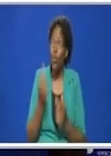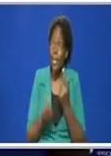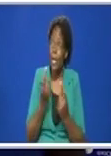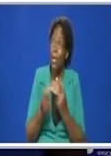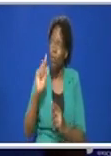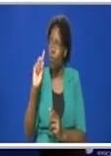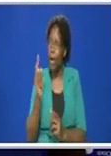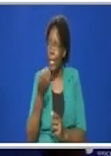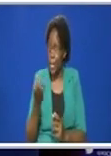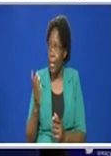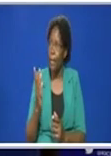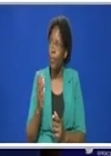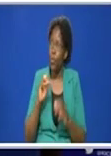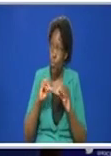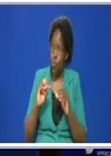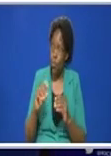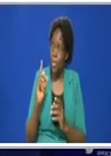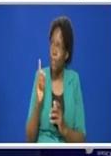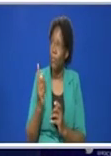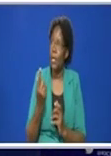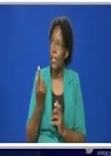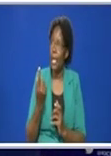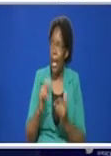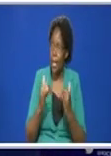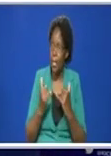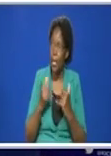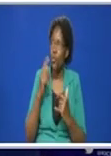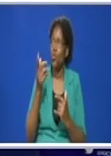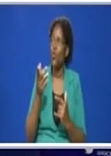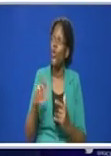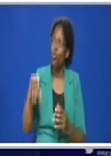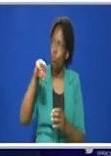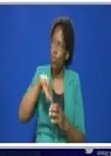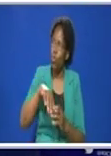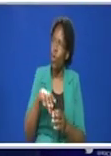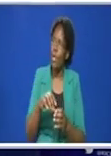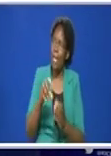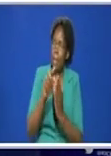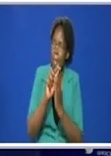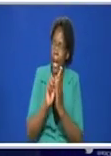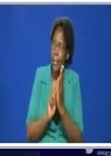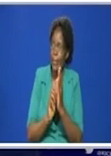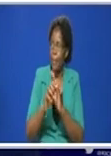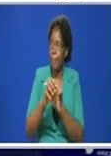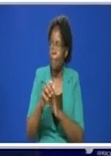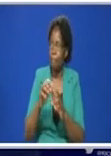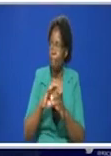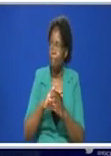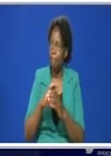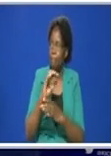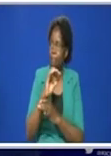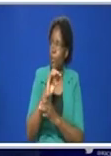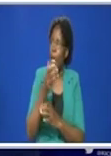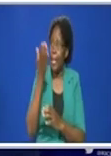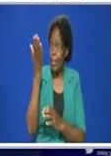first things first, I need you to put this on and